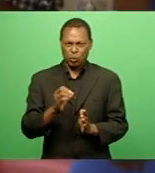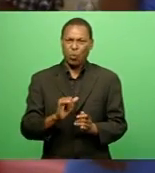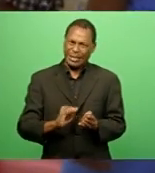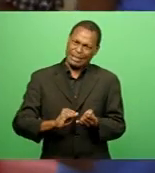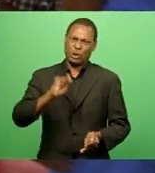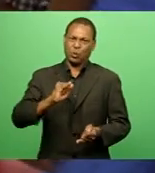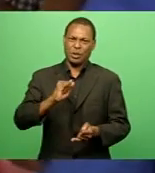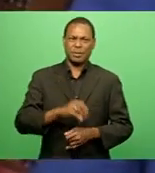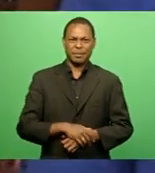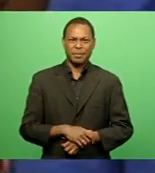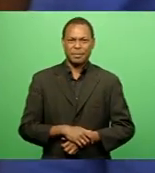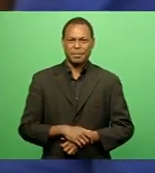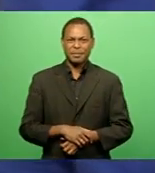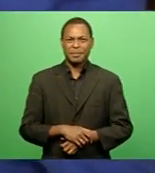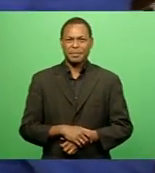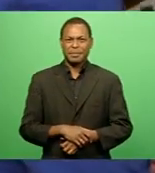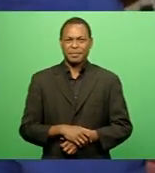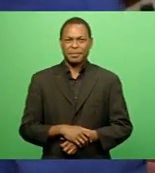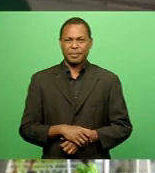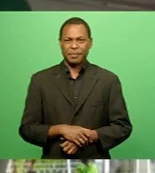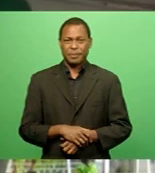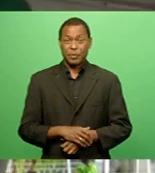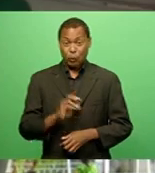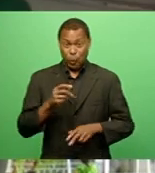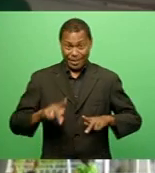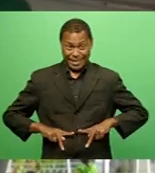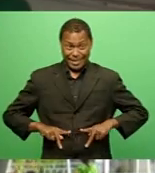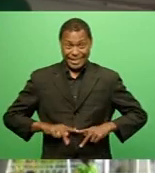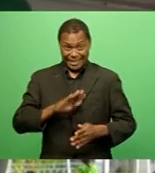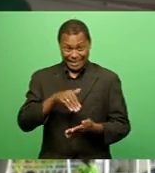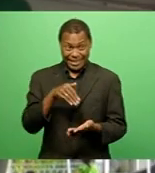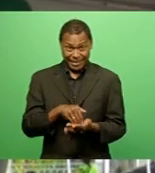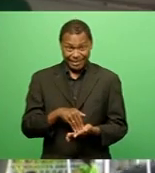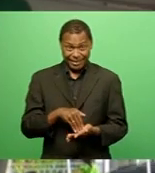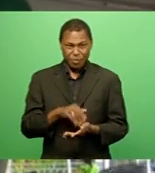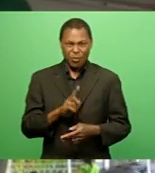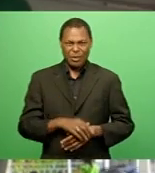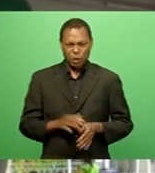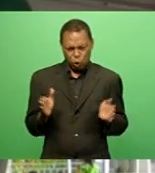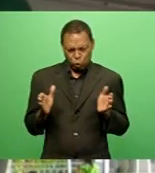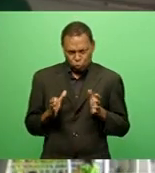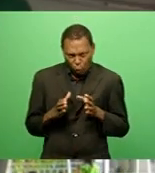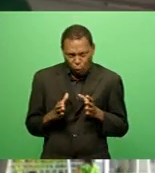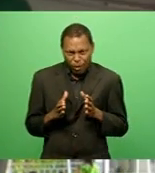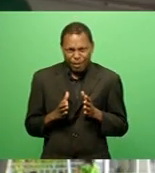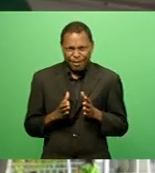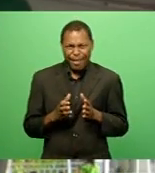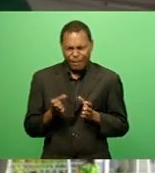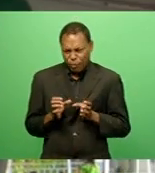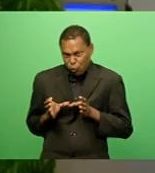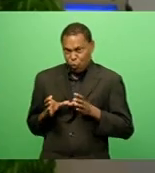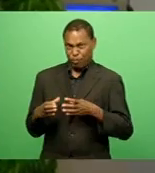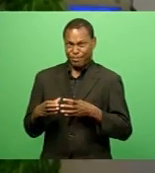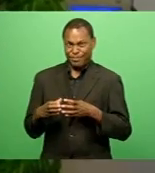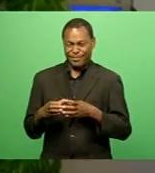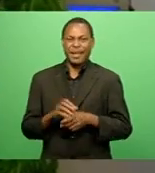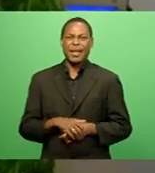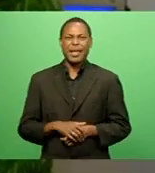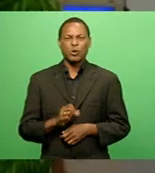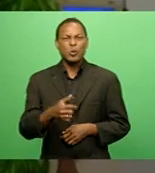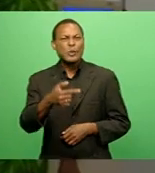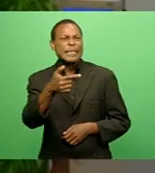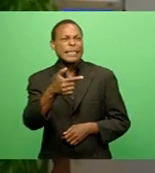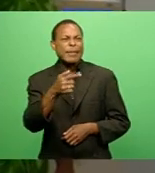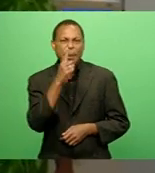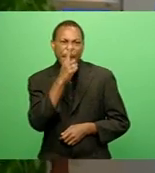terms of the dialysis center, as of last week we've started to dialyse a small group of patients. So currently on the books are 7 patients,